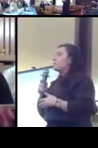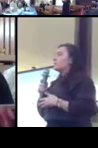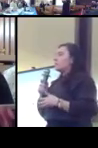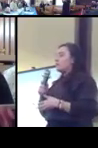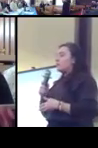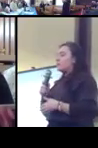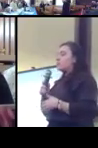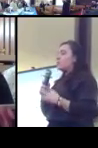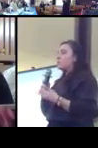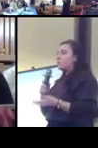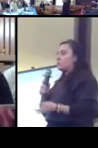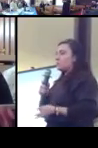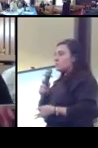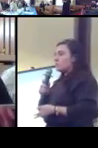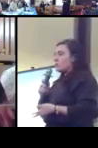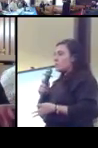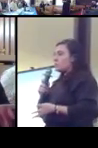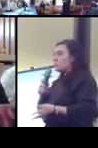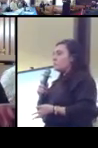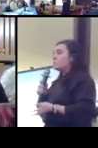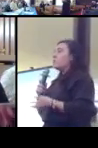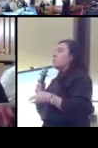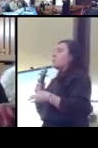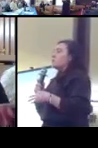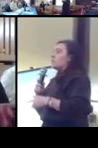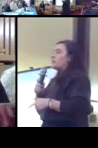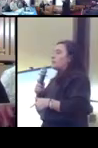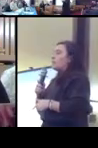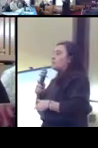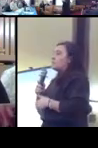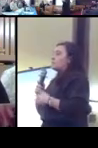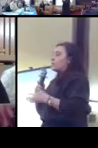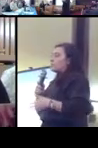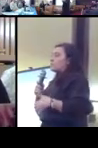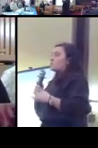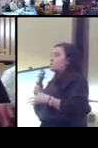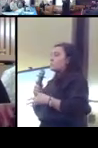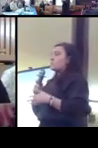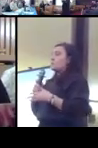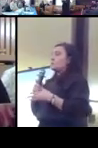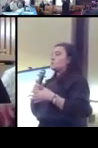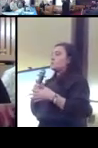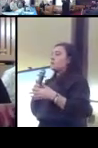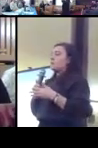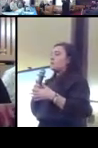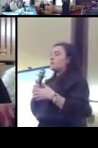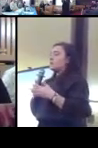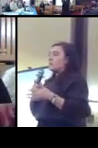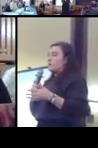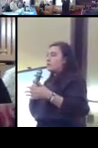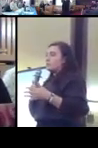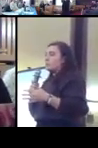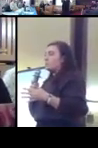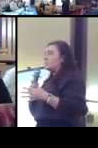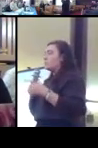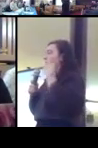have design guidelines for commercial mixed use opportunities, design guidelines for public space, open space,